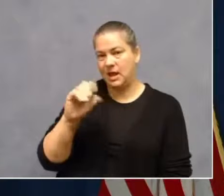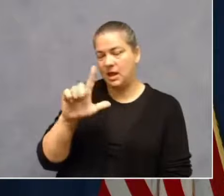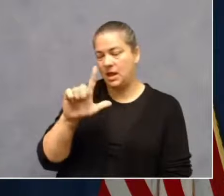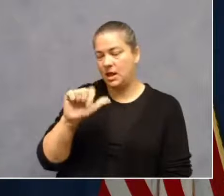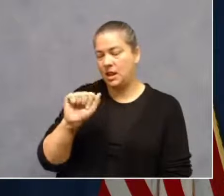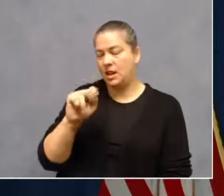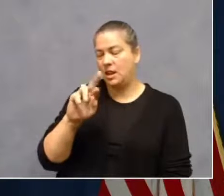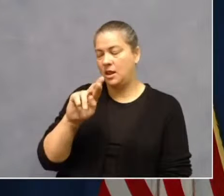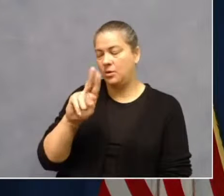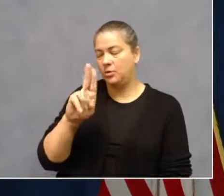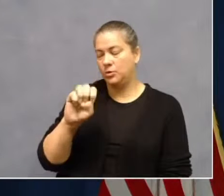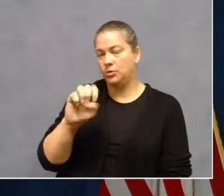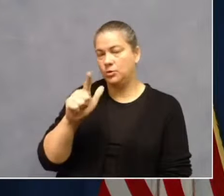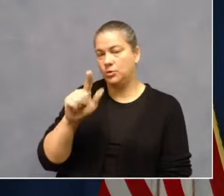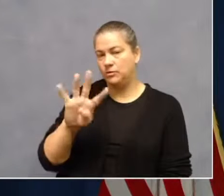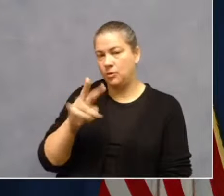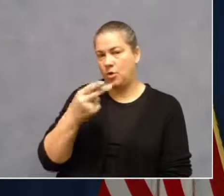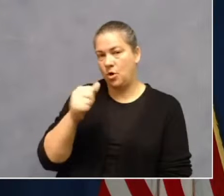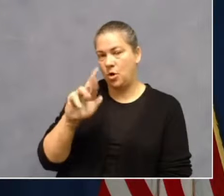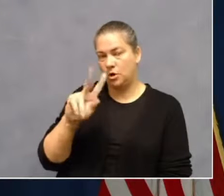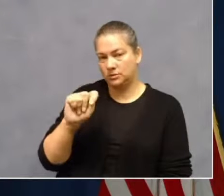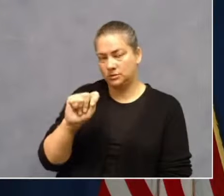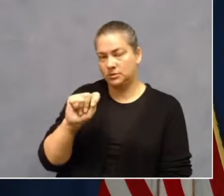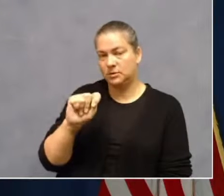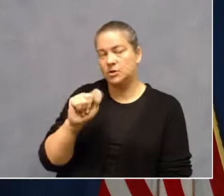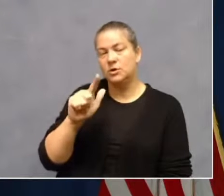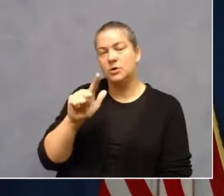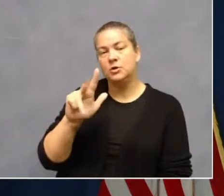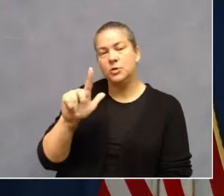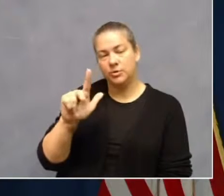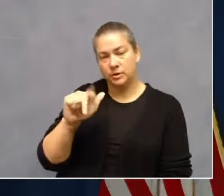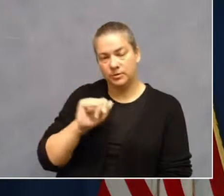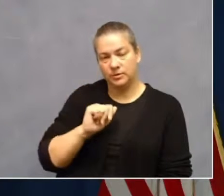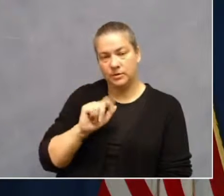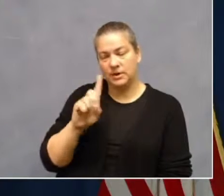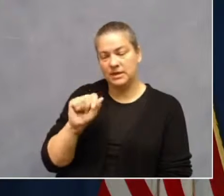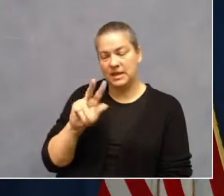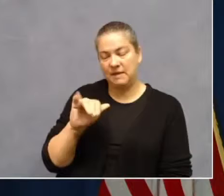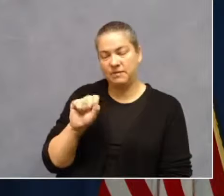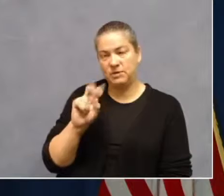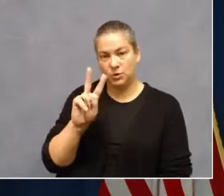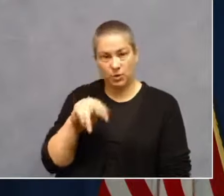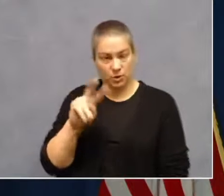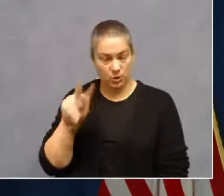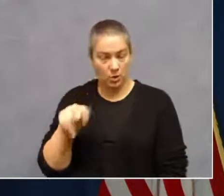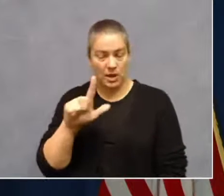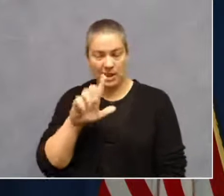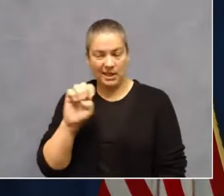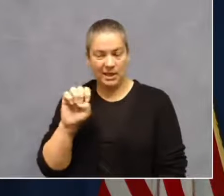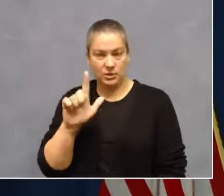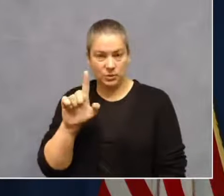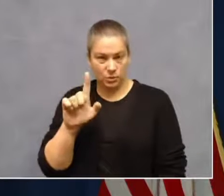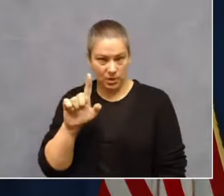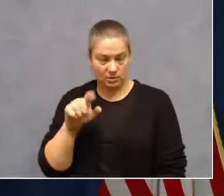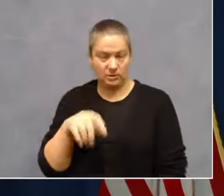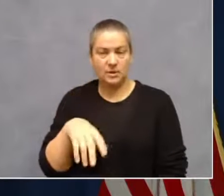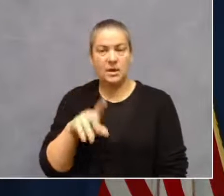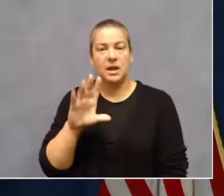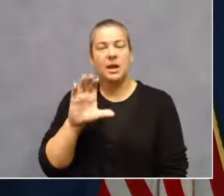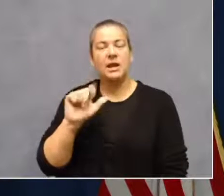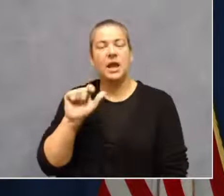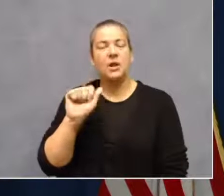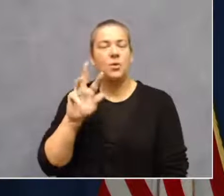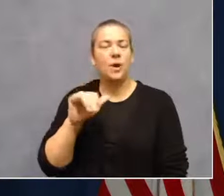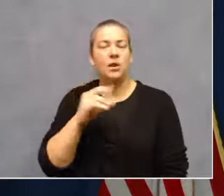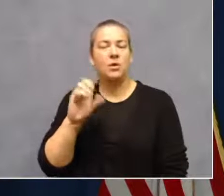24. Hart, 23. Davis, 22. Lee, 21. Callaway and Logan, both